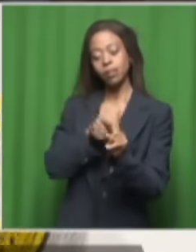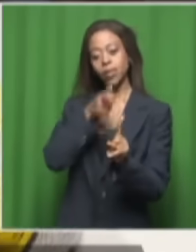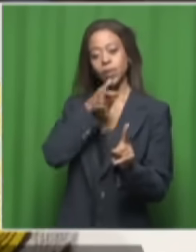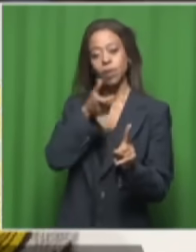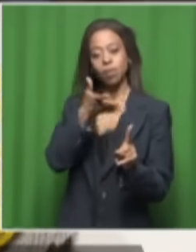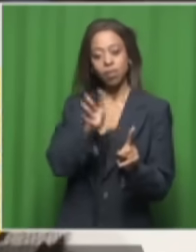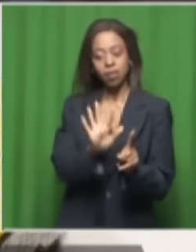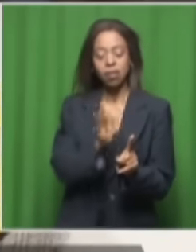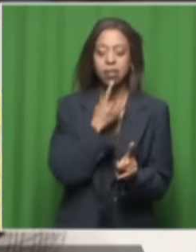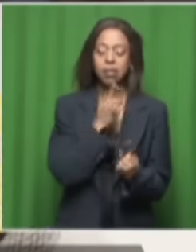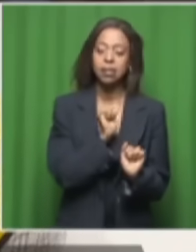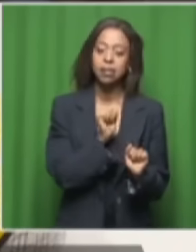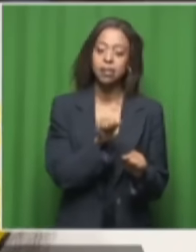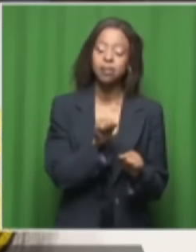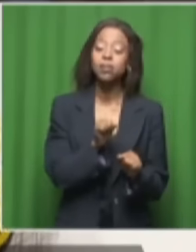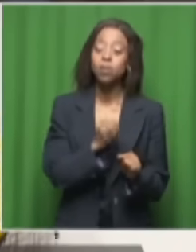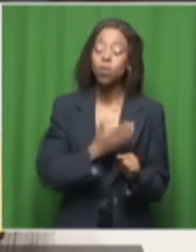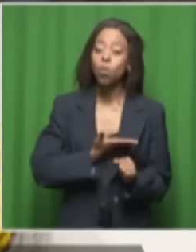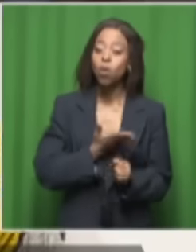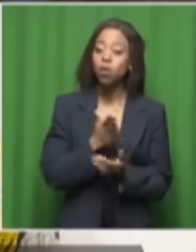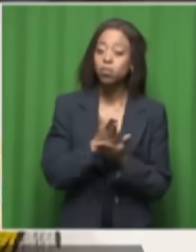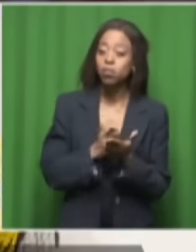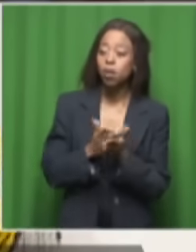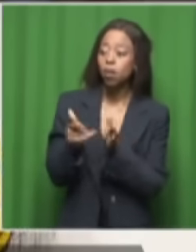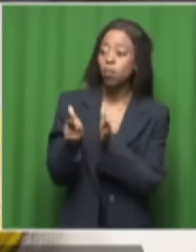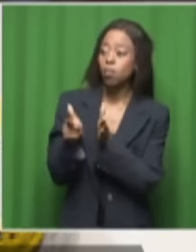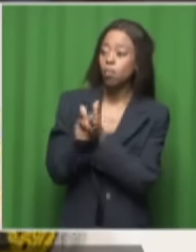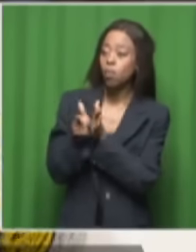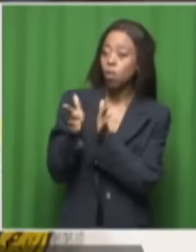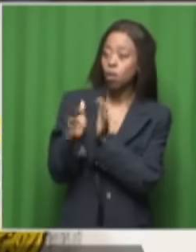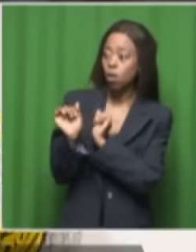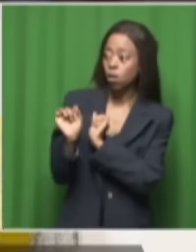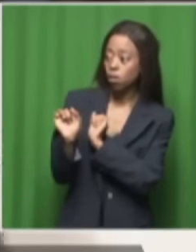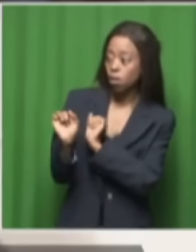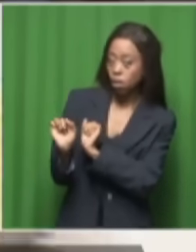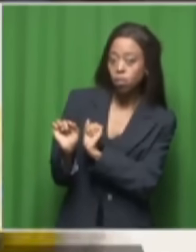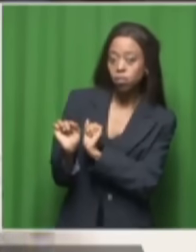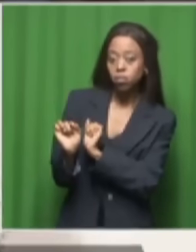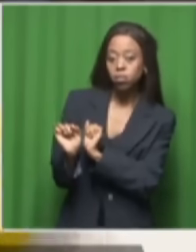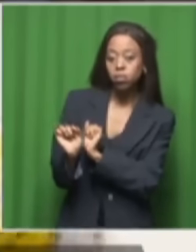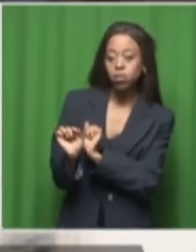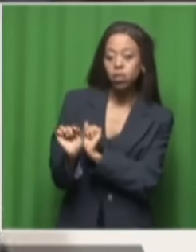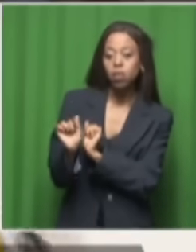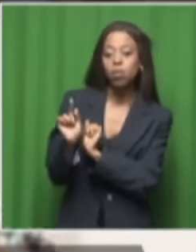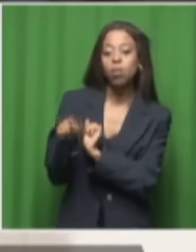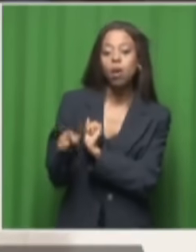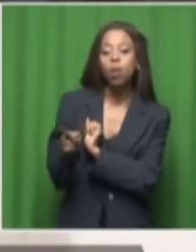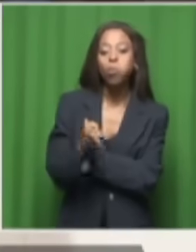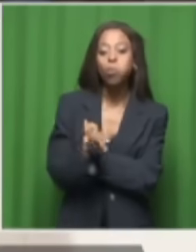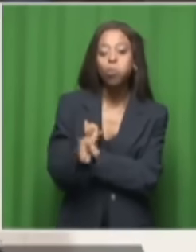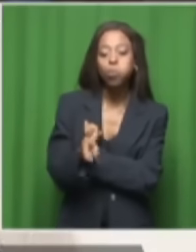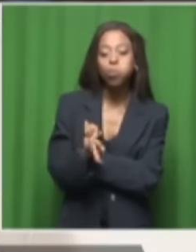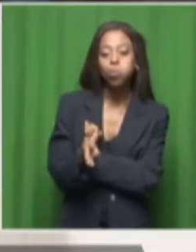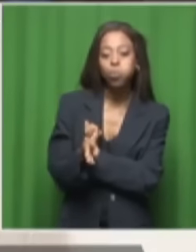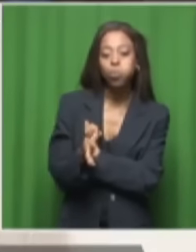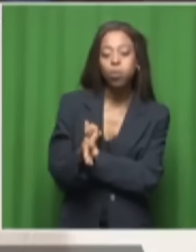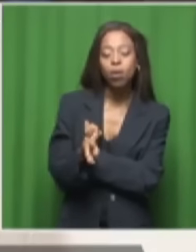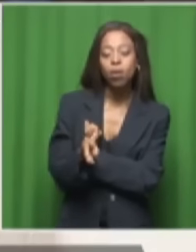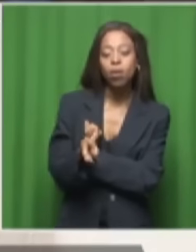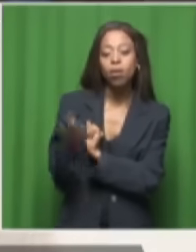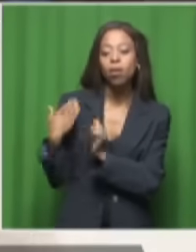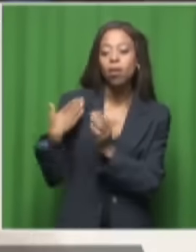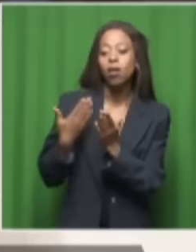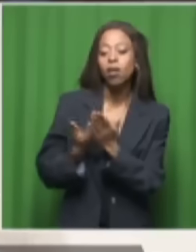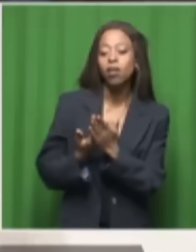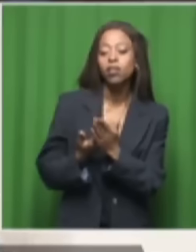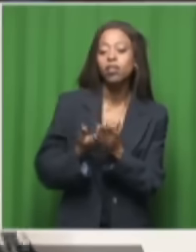we want some of your legal representatives to hang around The Hague until that